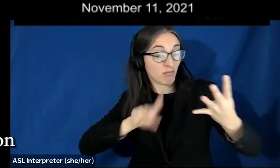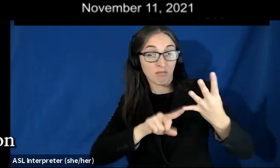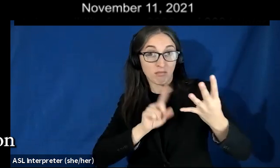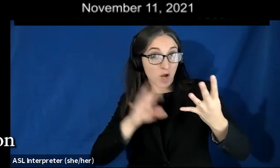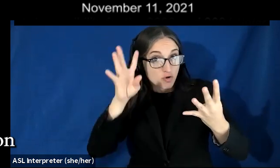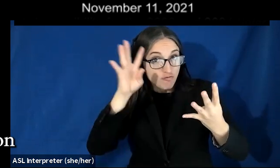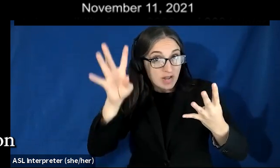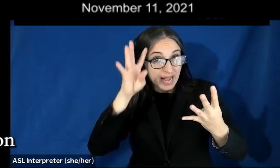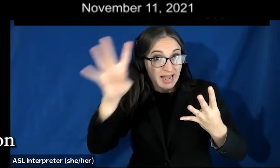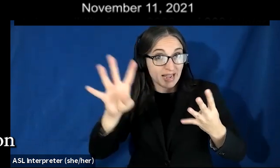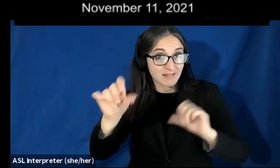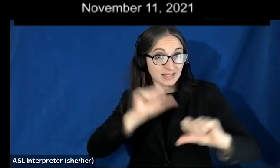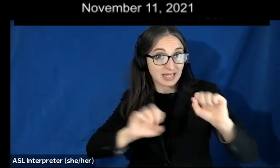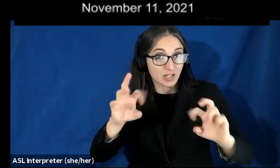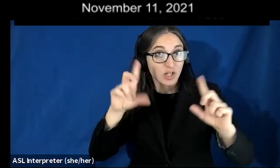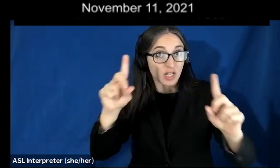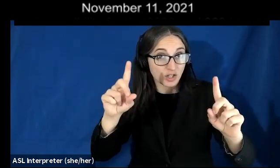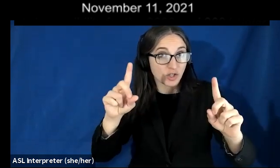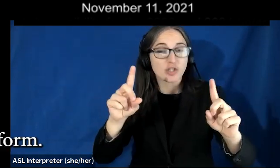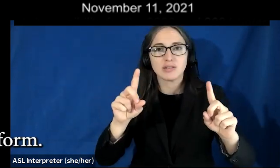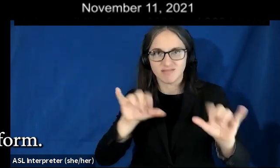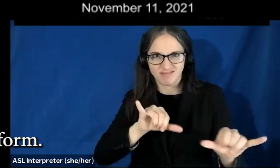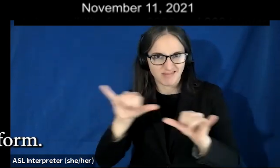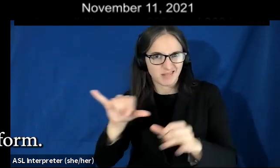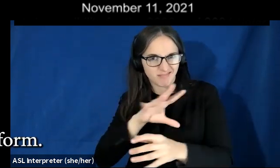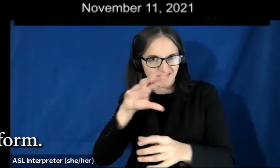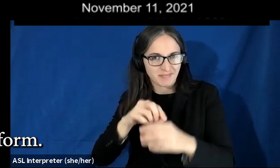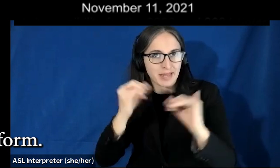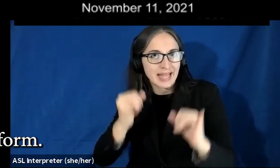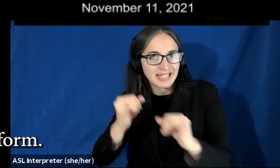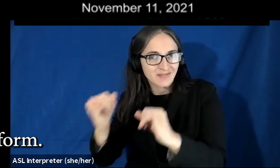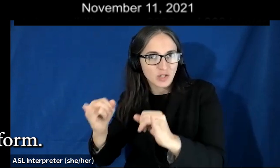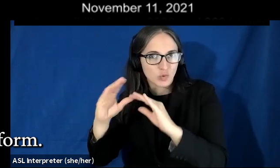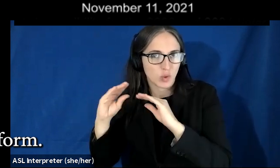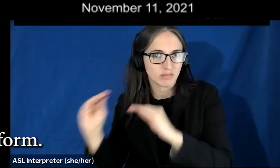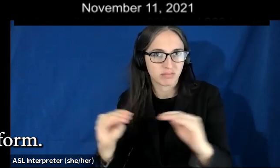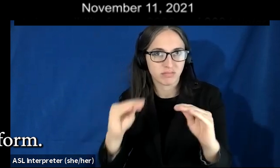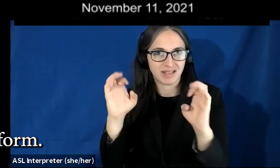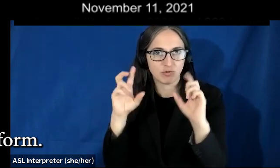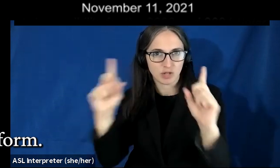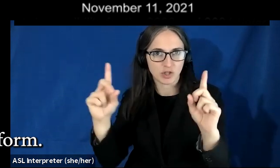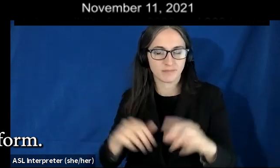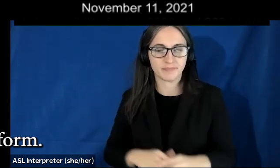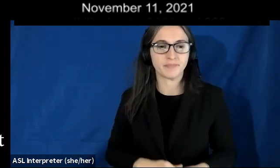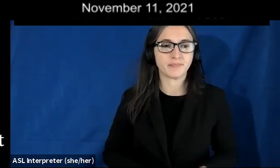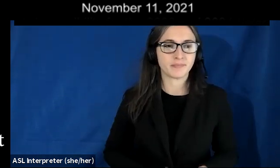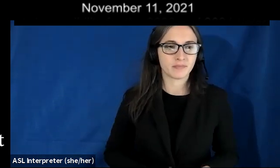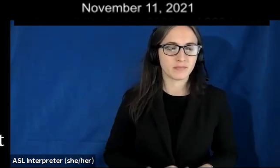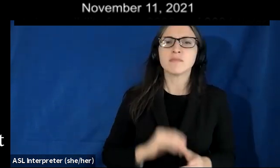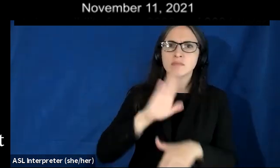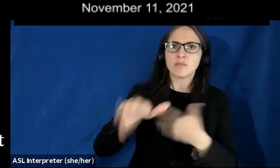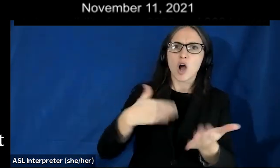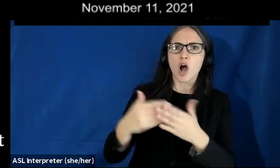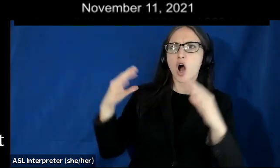express individual education. And all educators think about educational reform, you